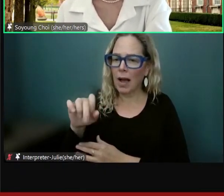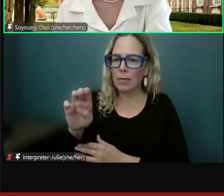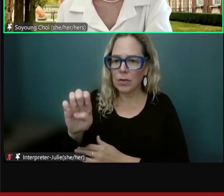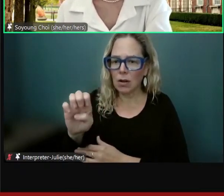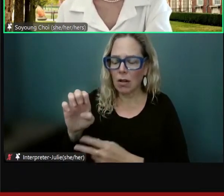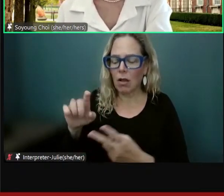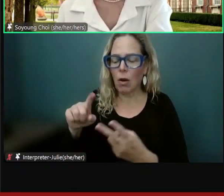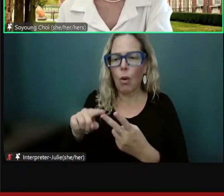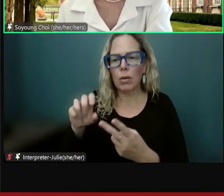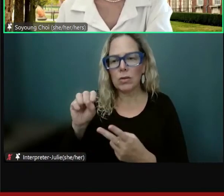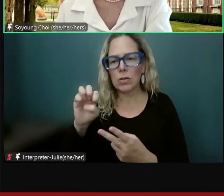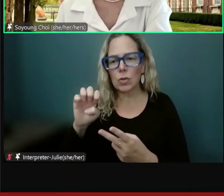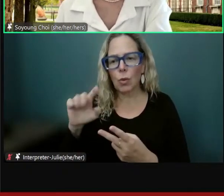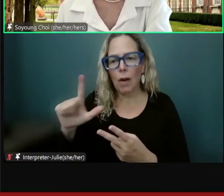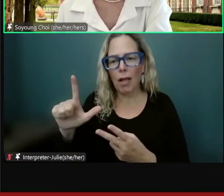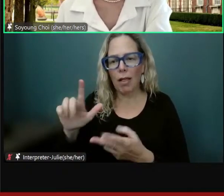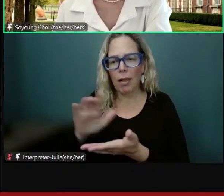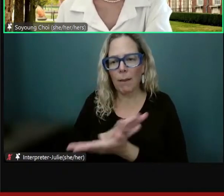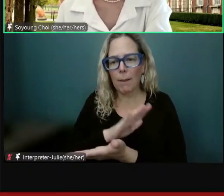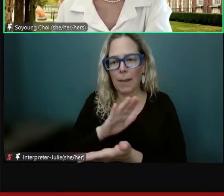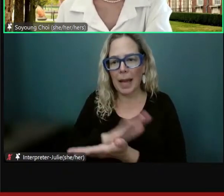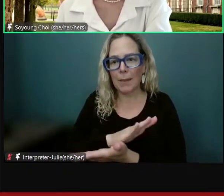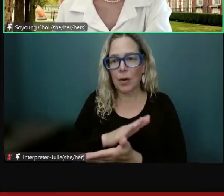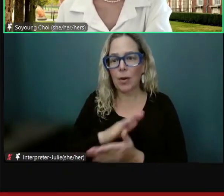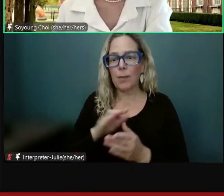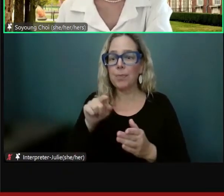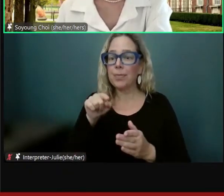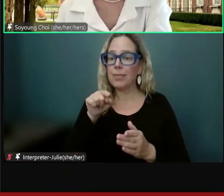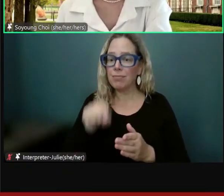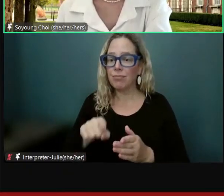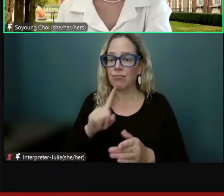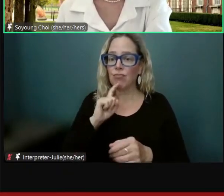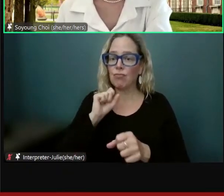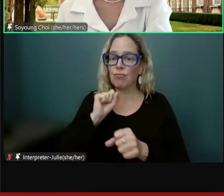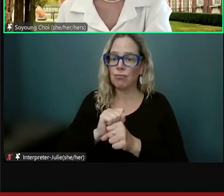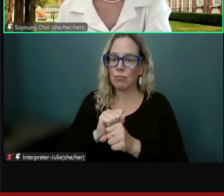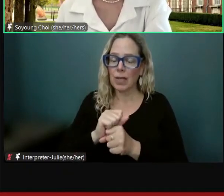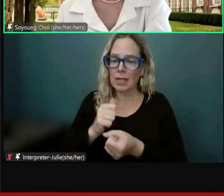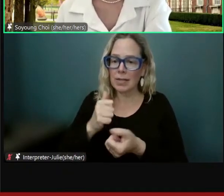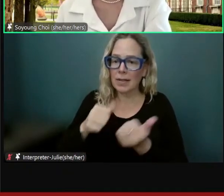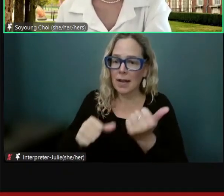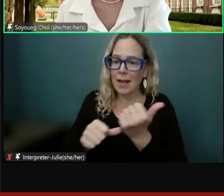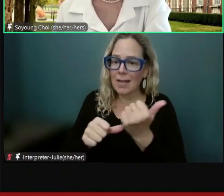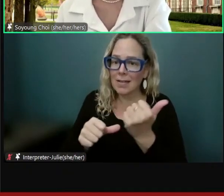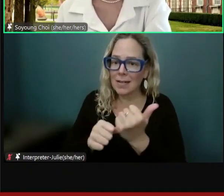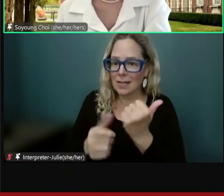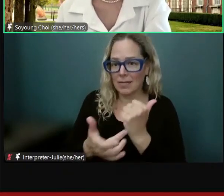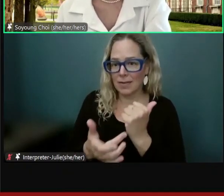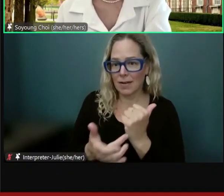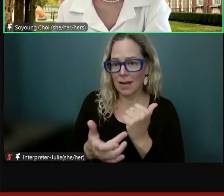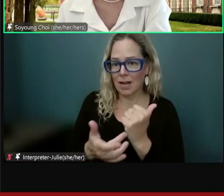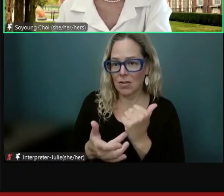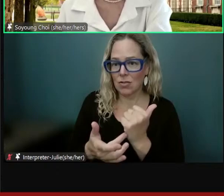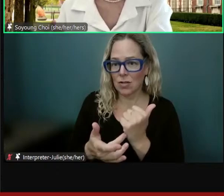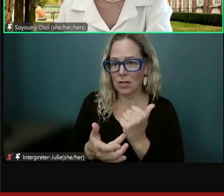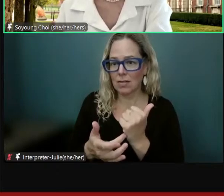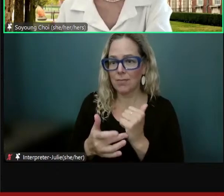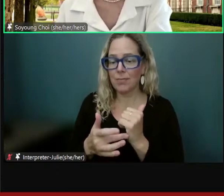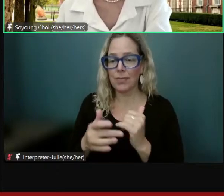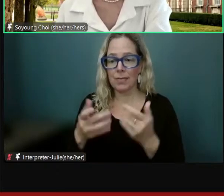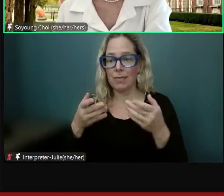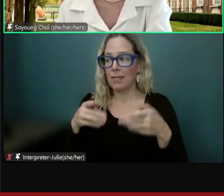paper. This is a assistive technology to make blind people to use